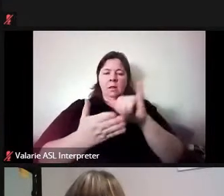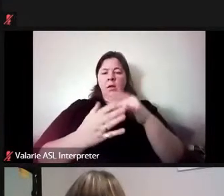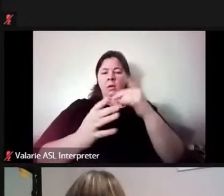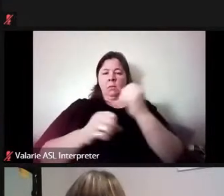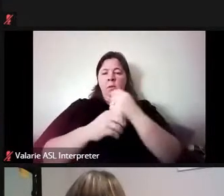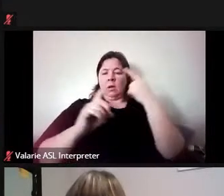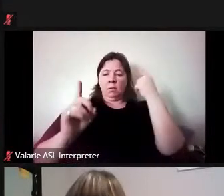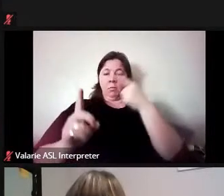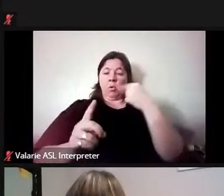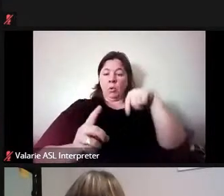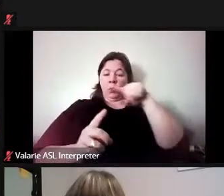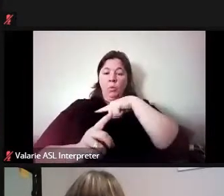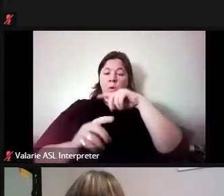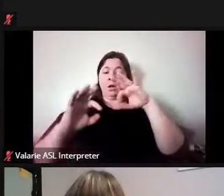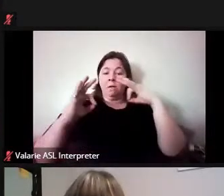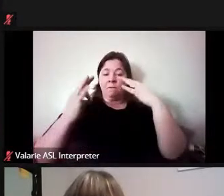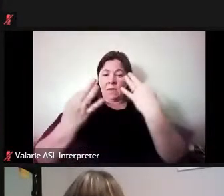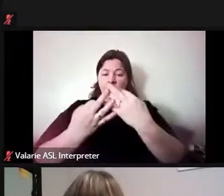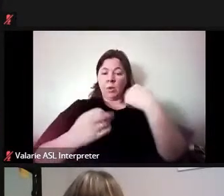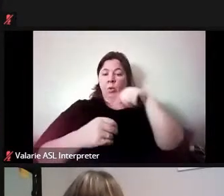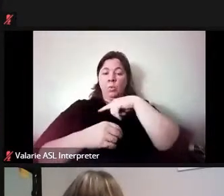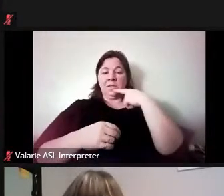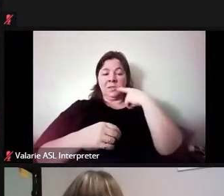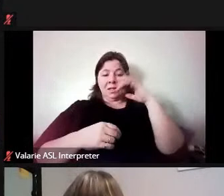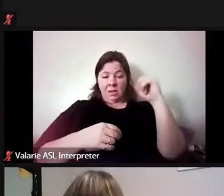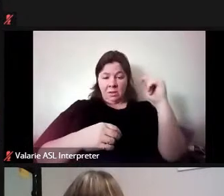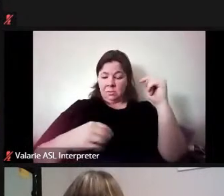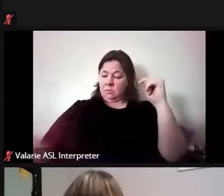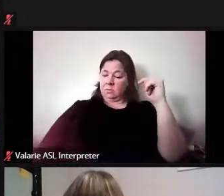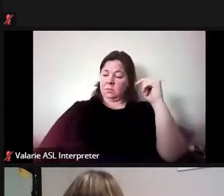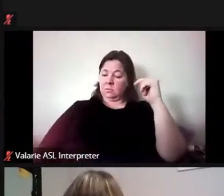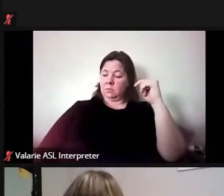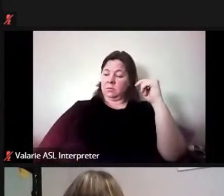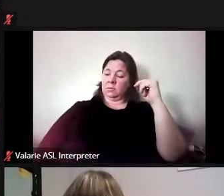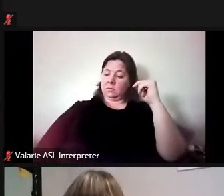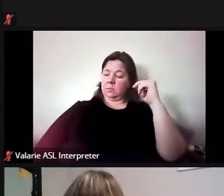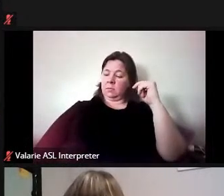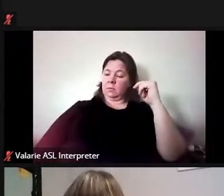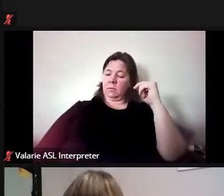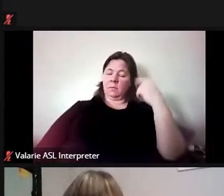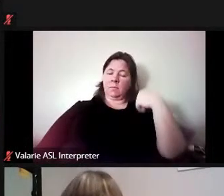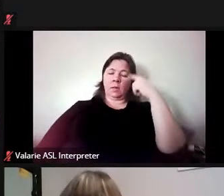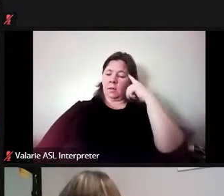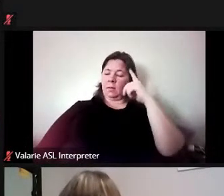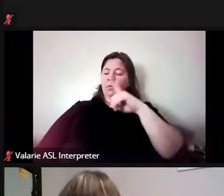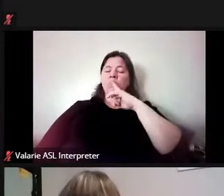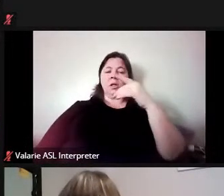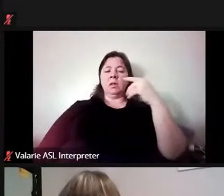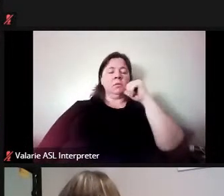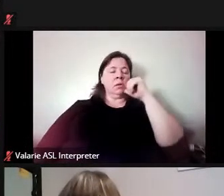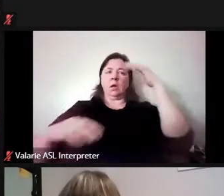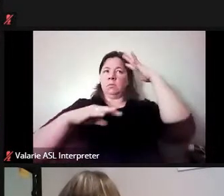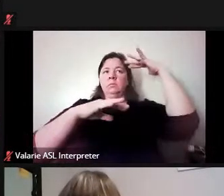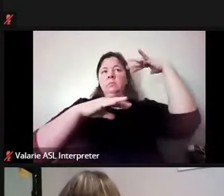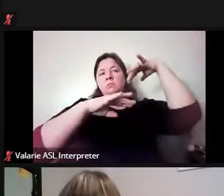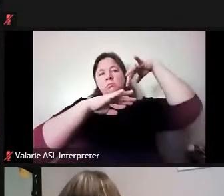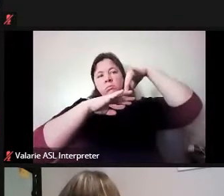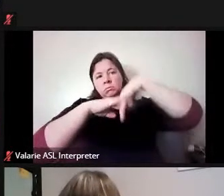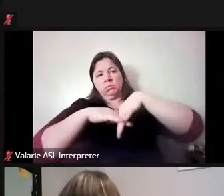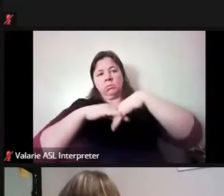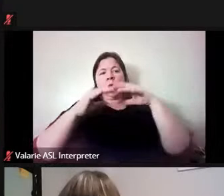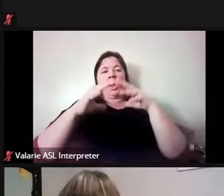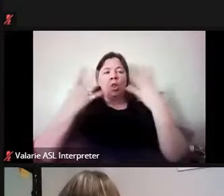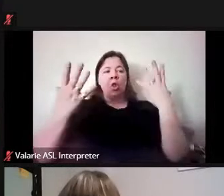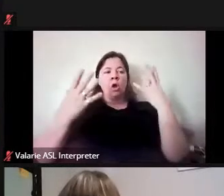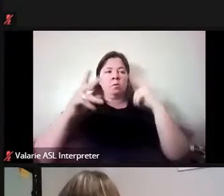we are, and as much as we say it, and I think it really hasn't sunk in a lot of respects